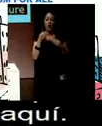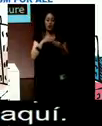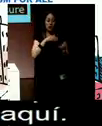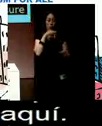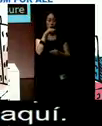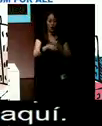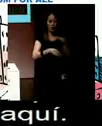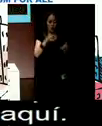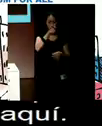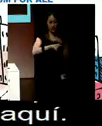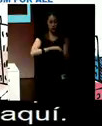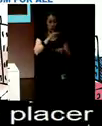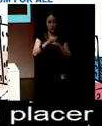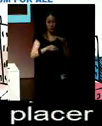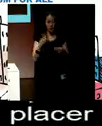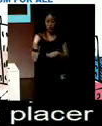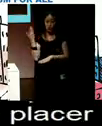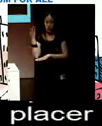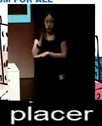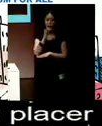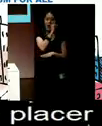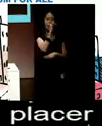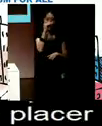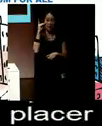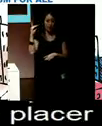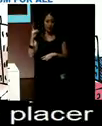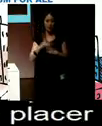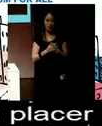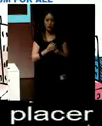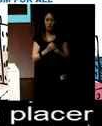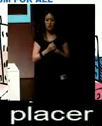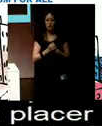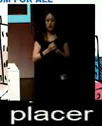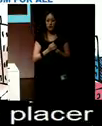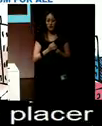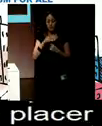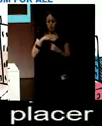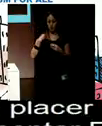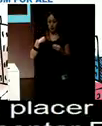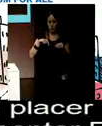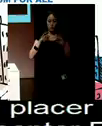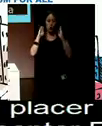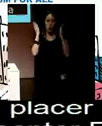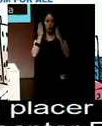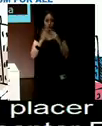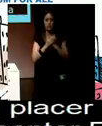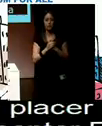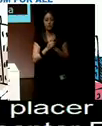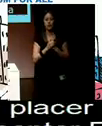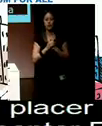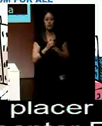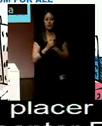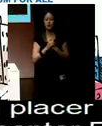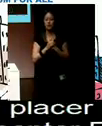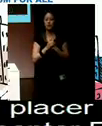partner together with ENAT and the World Tourism Organization in this Congress. EIDD Design for All